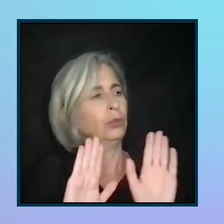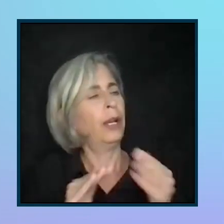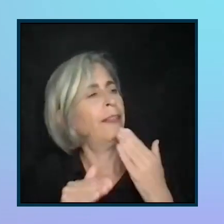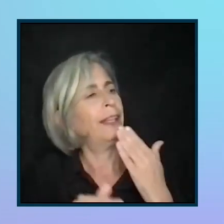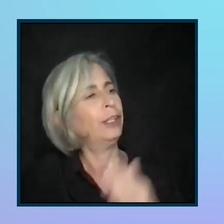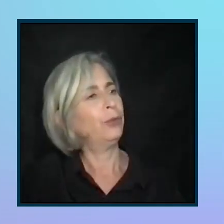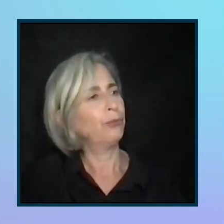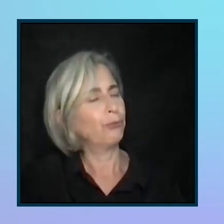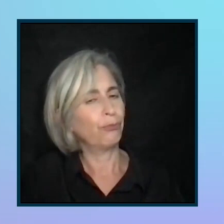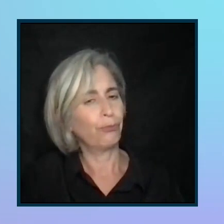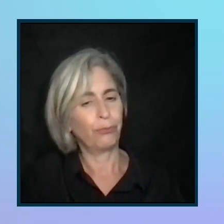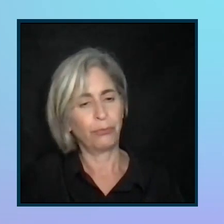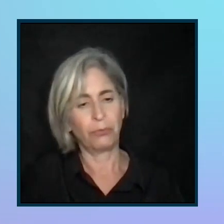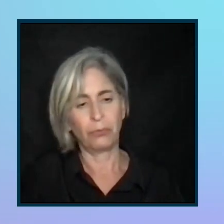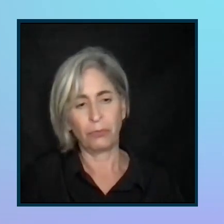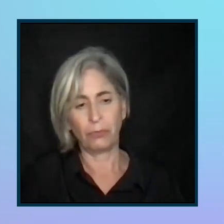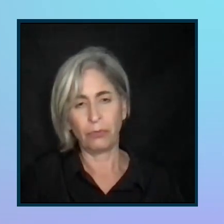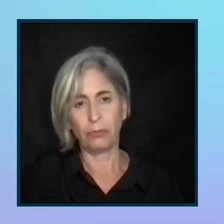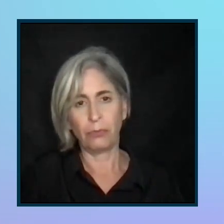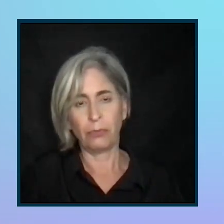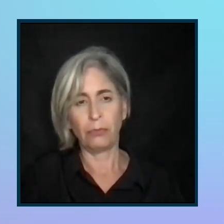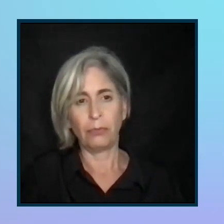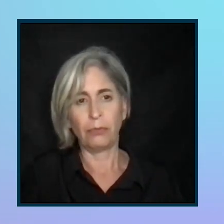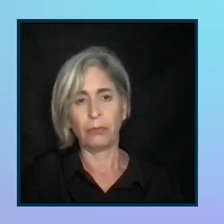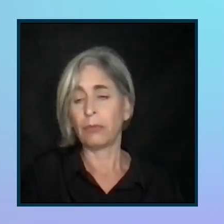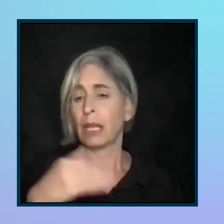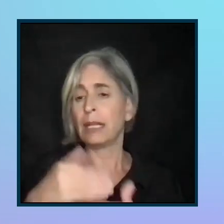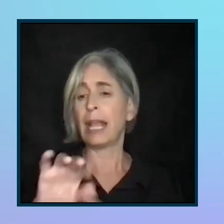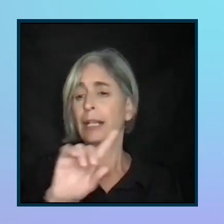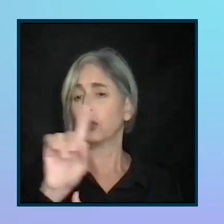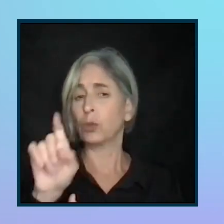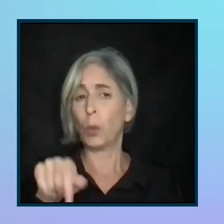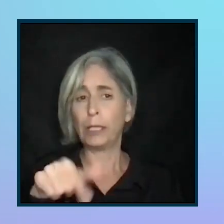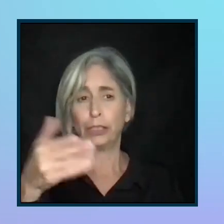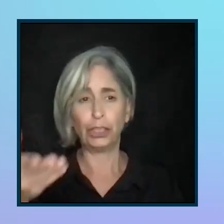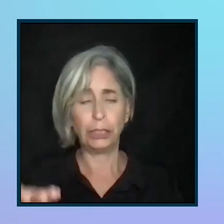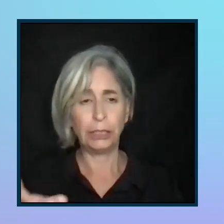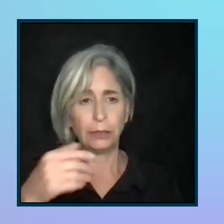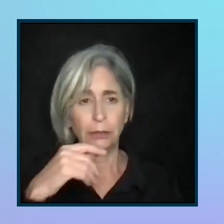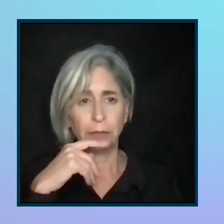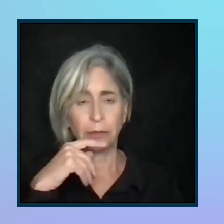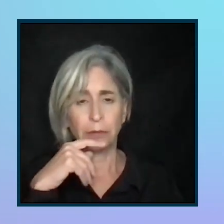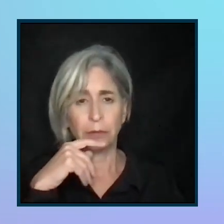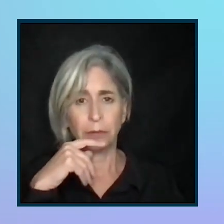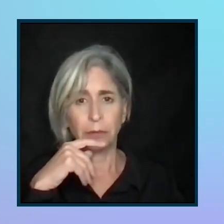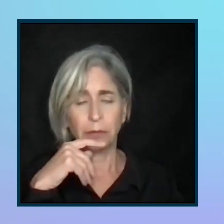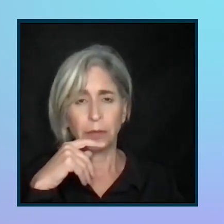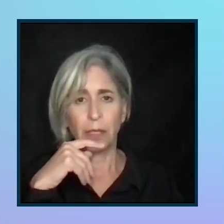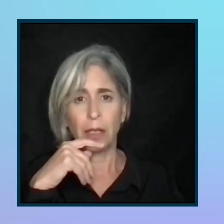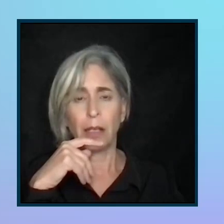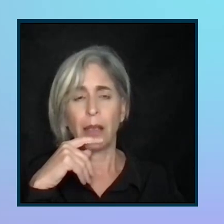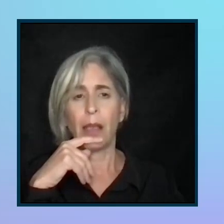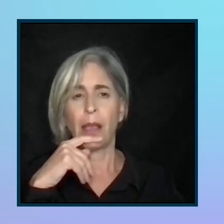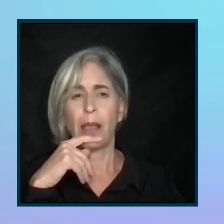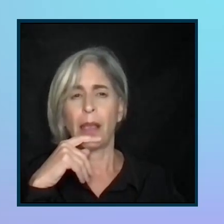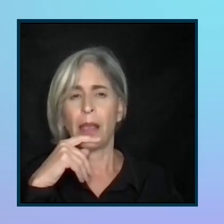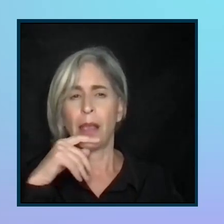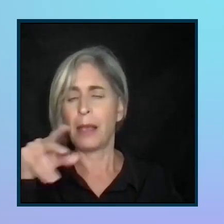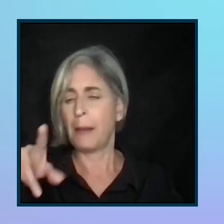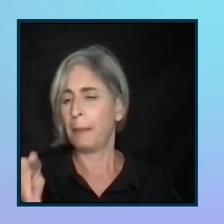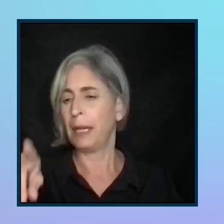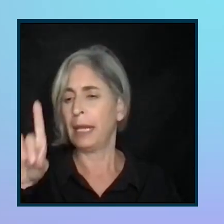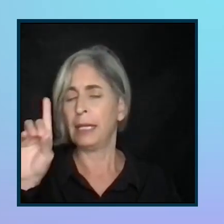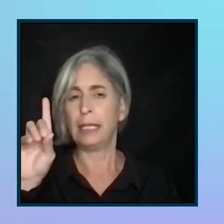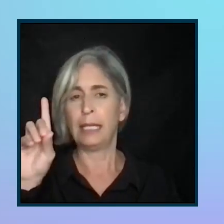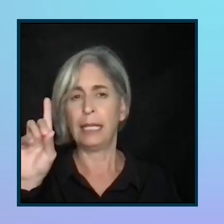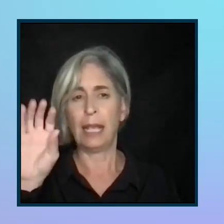you. Mm-hmm. All right, next question here. Okay, this one is on large batch PDF